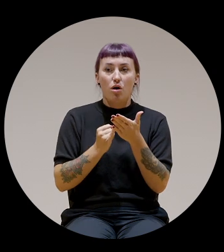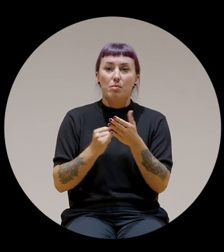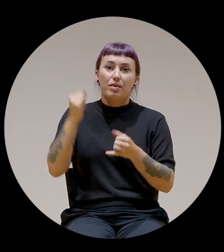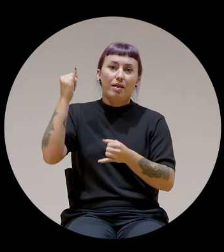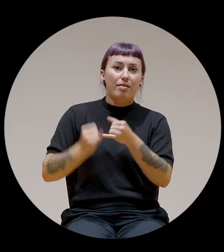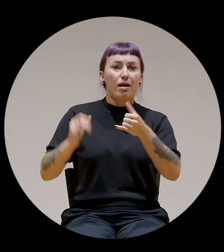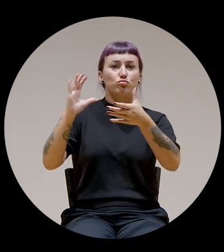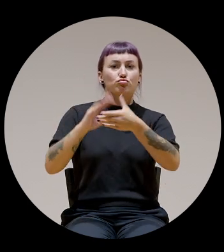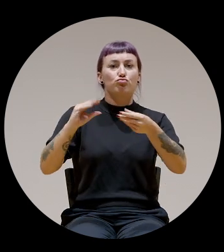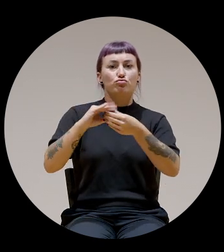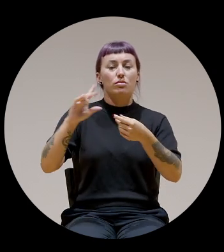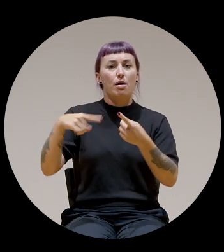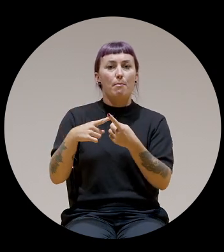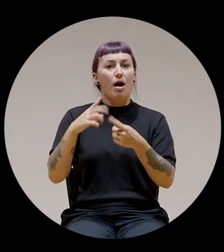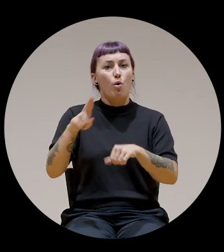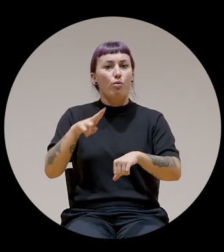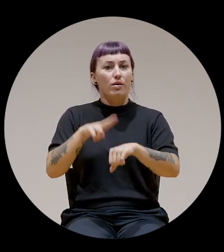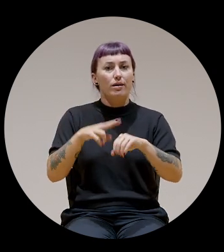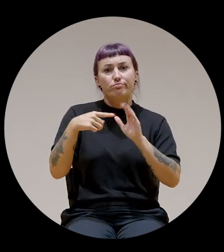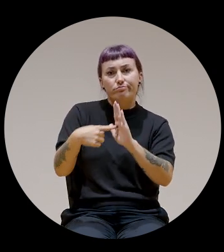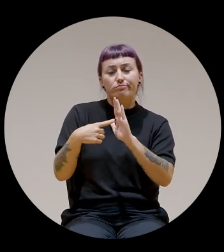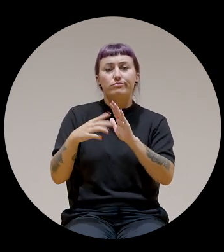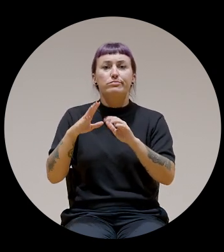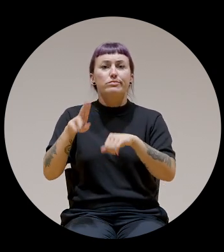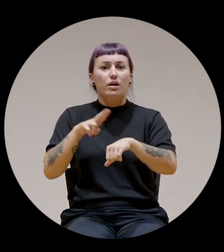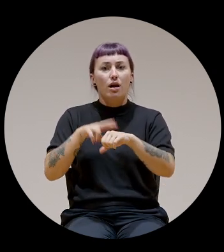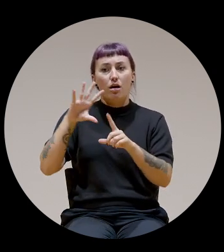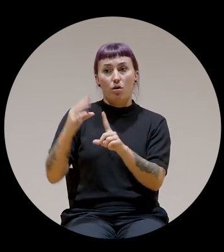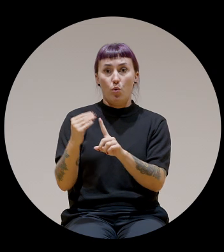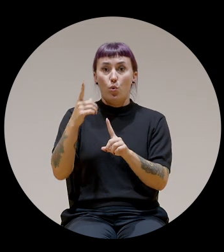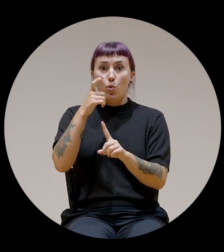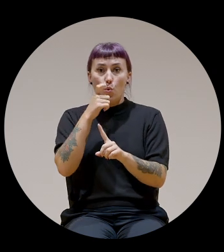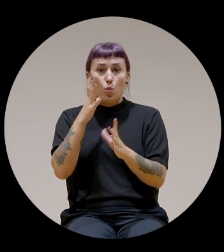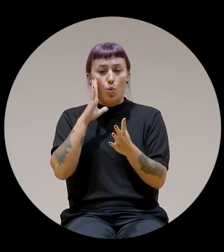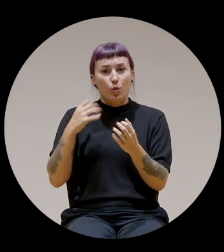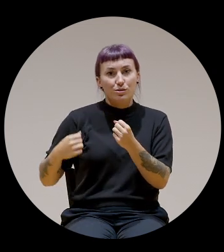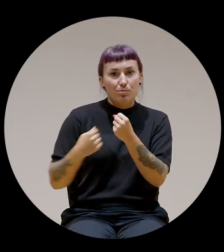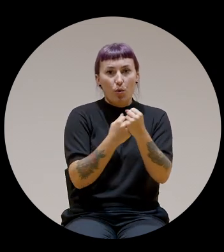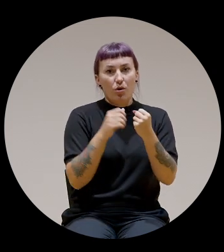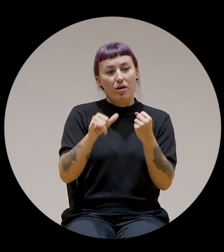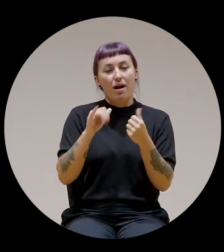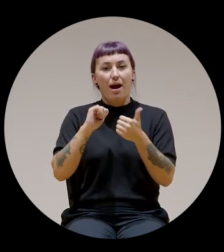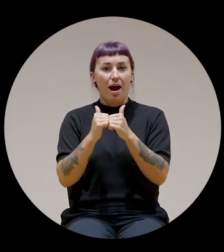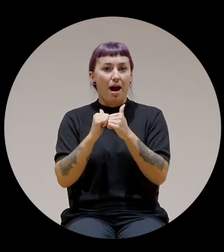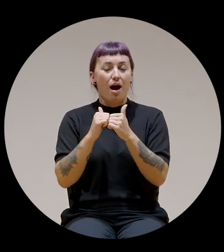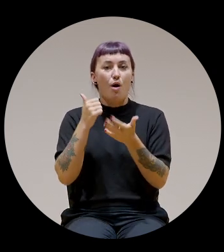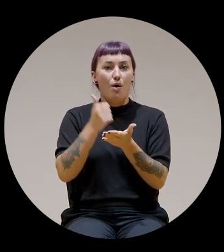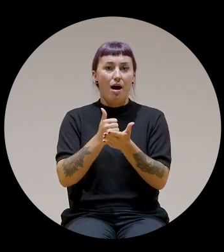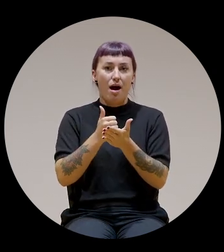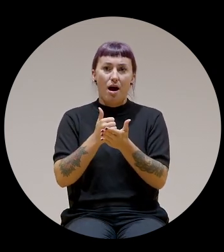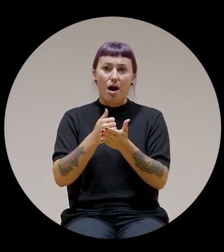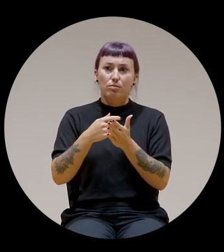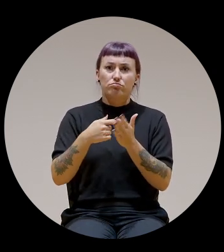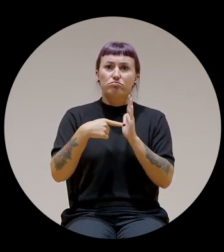last word on Native representation and Native culture. We would use them in a supporting role. How do they help illuminate